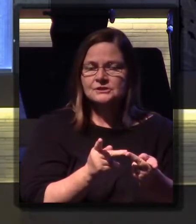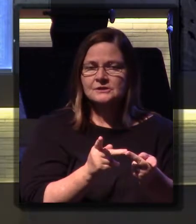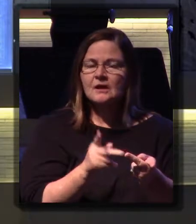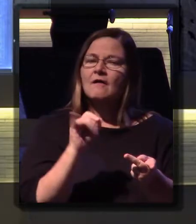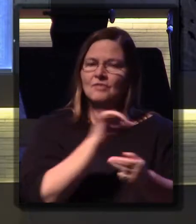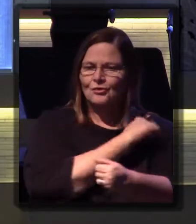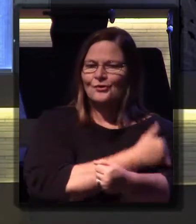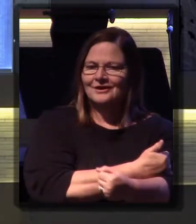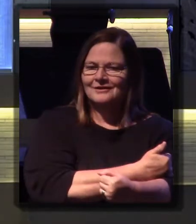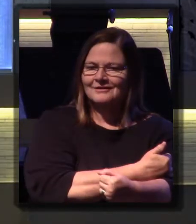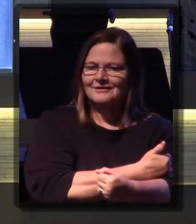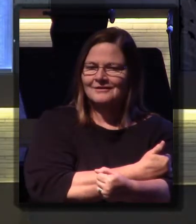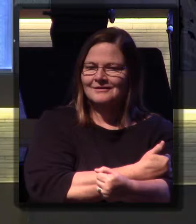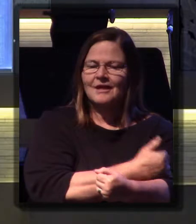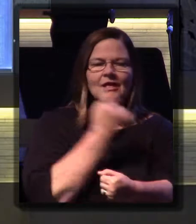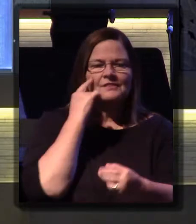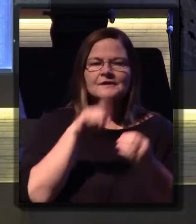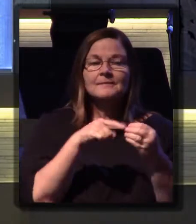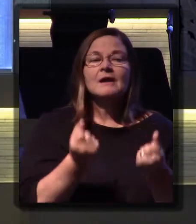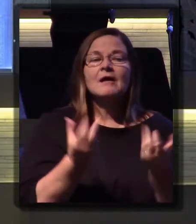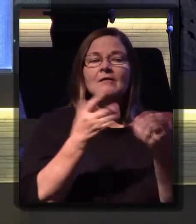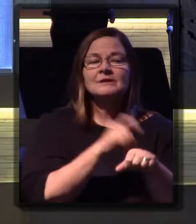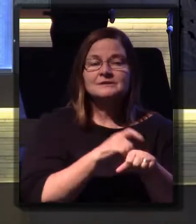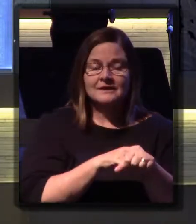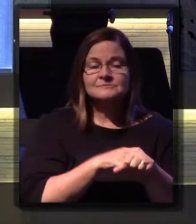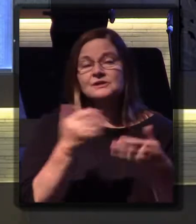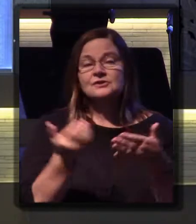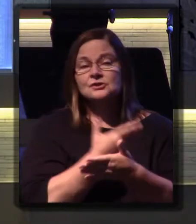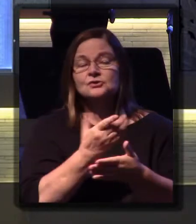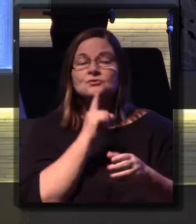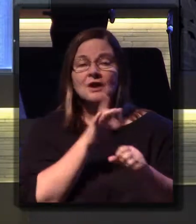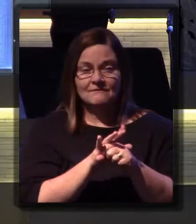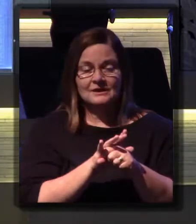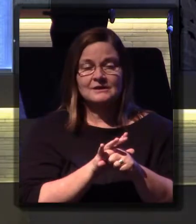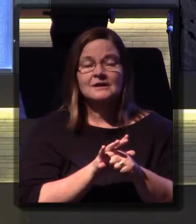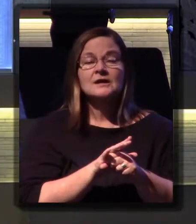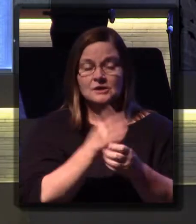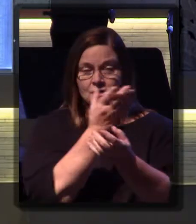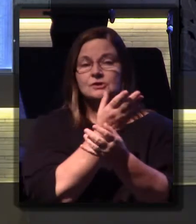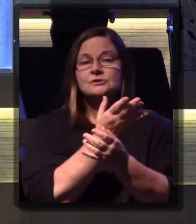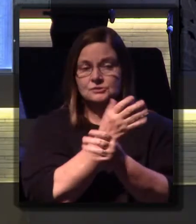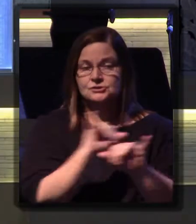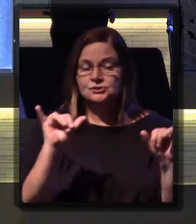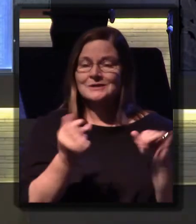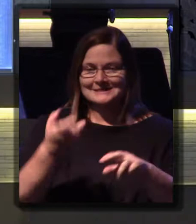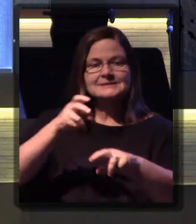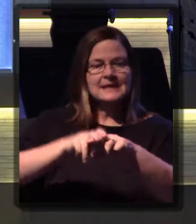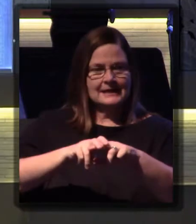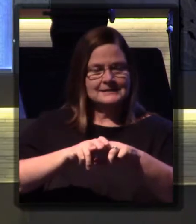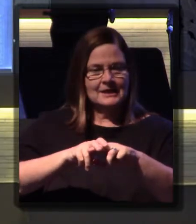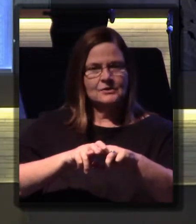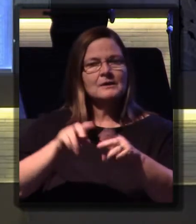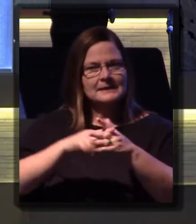and relax. Sitting is often the position of authority. Think about how many times in the New